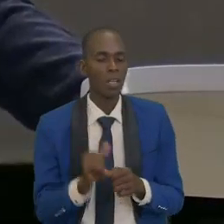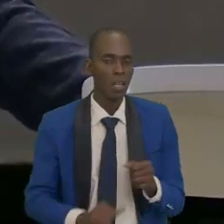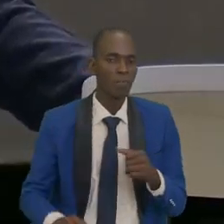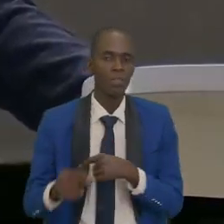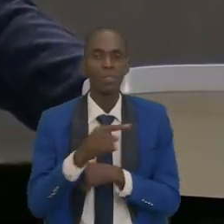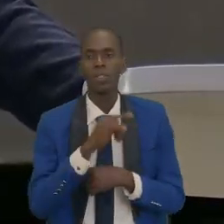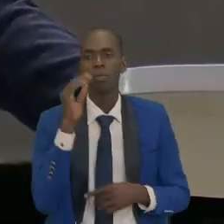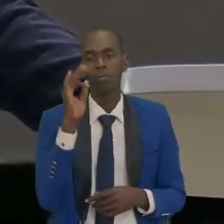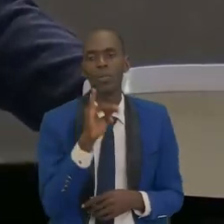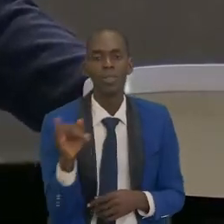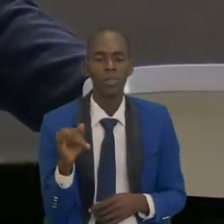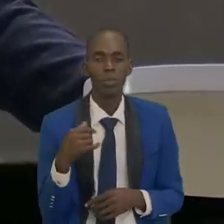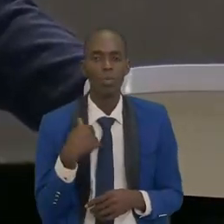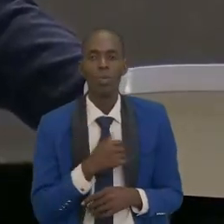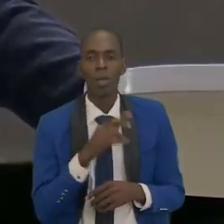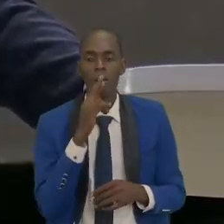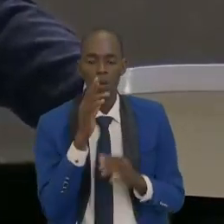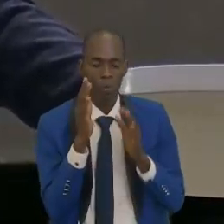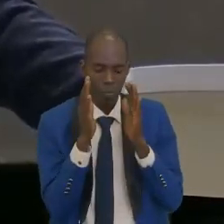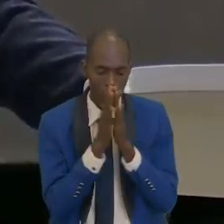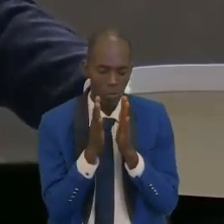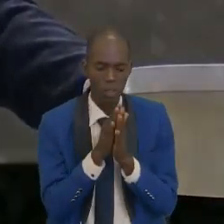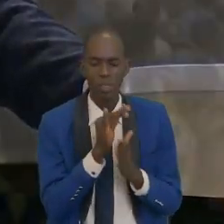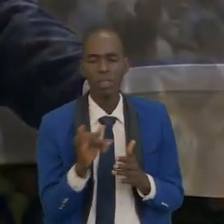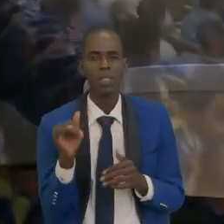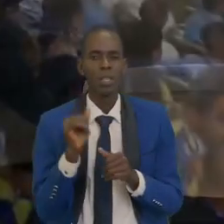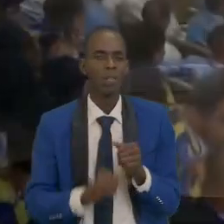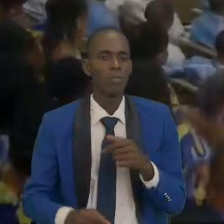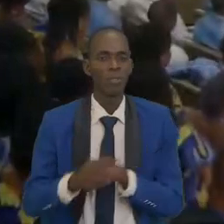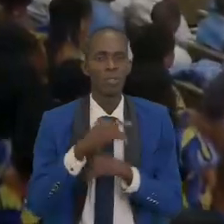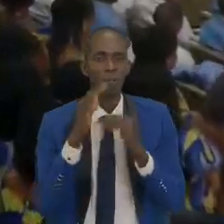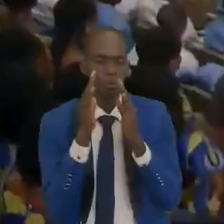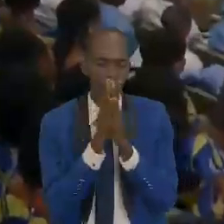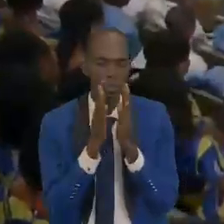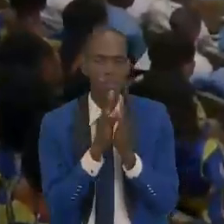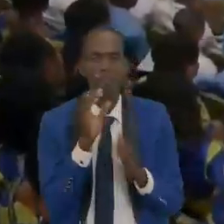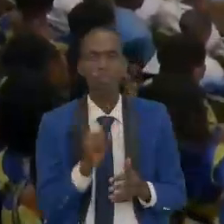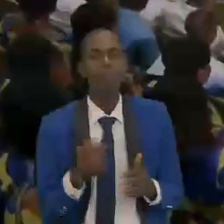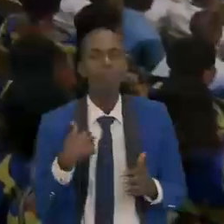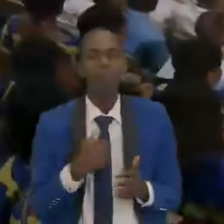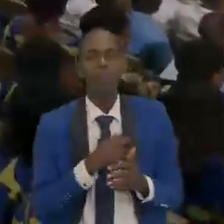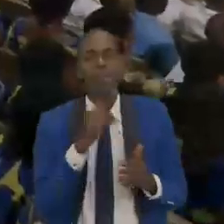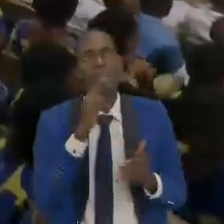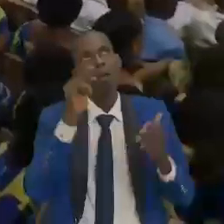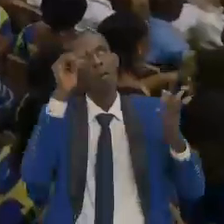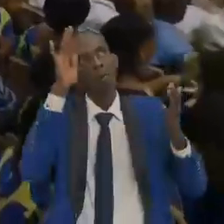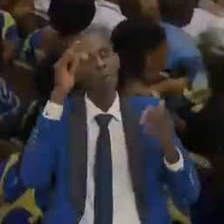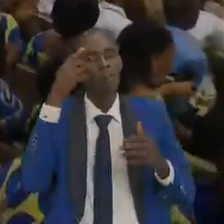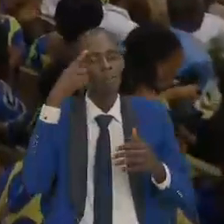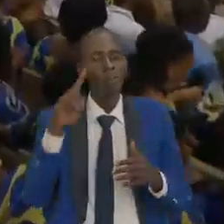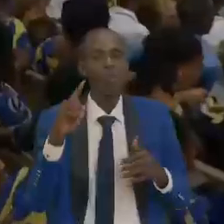we're praying regular prayer we're hoping for regular hope